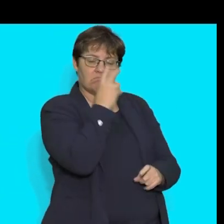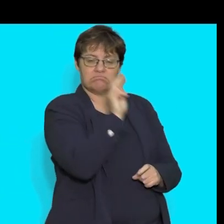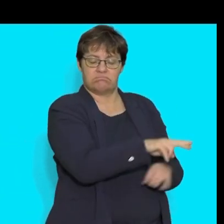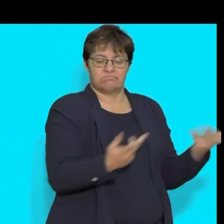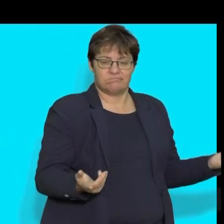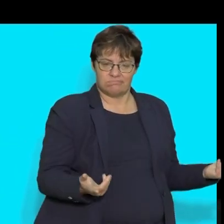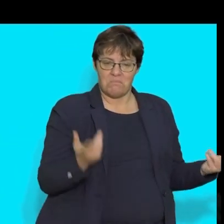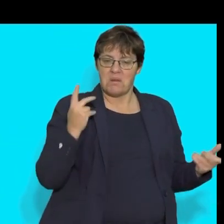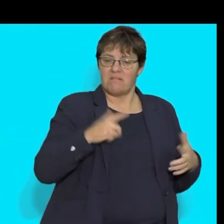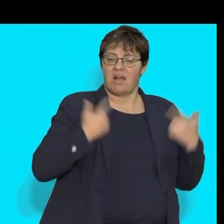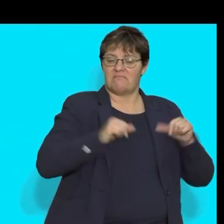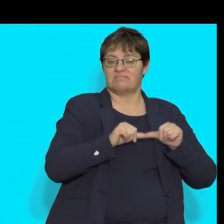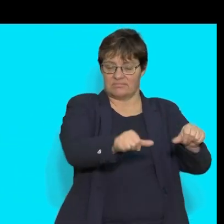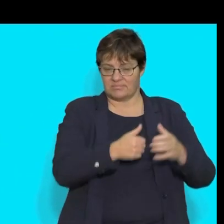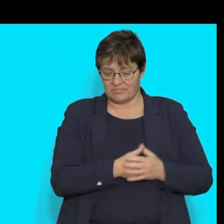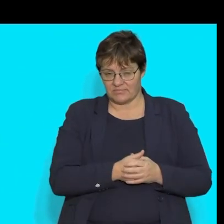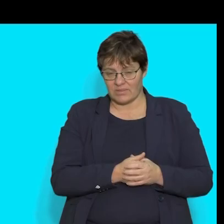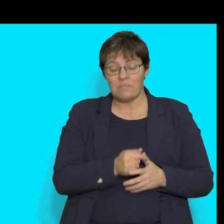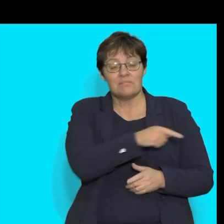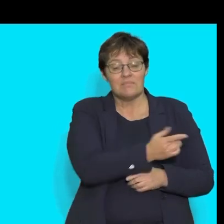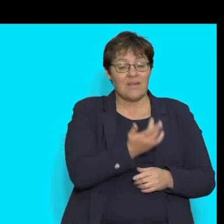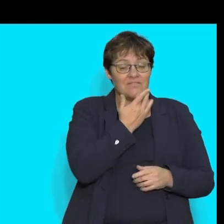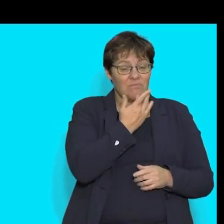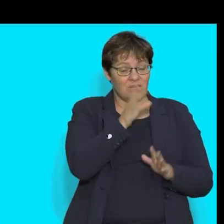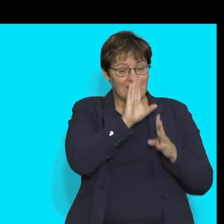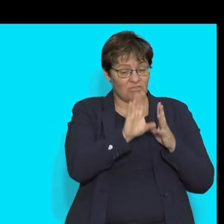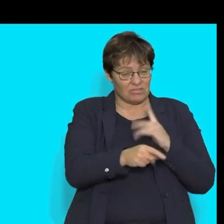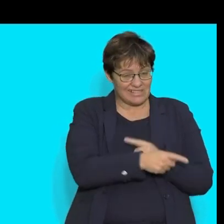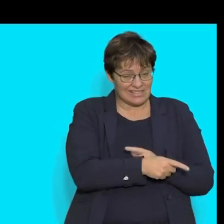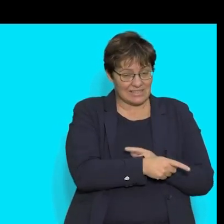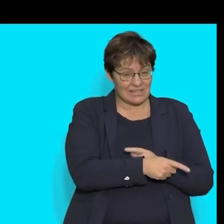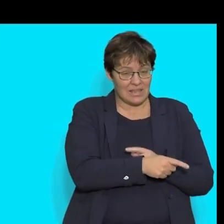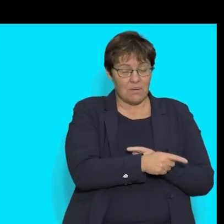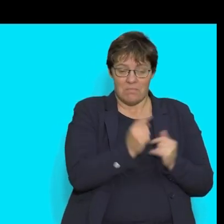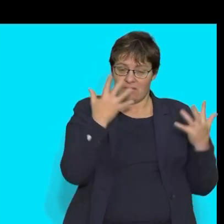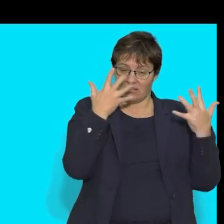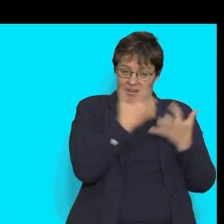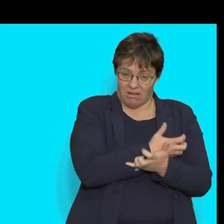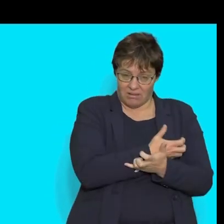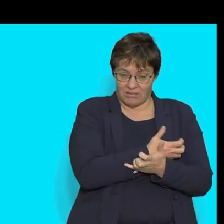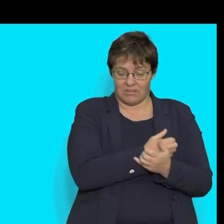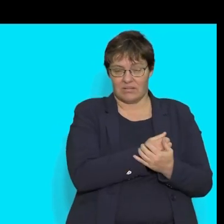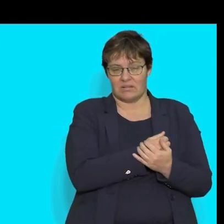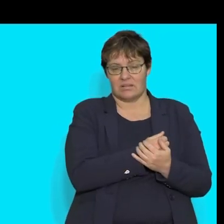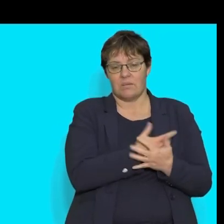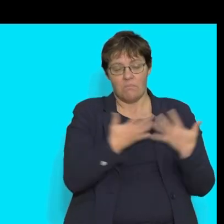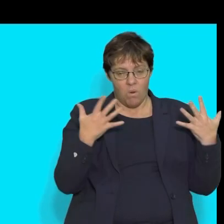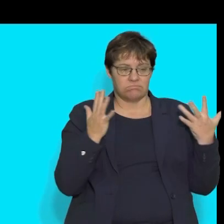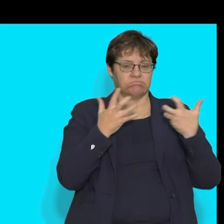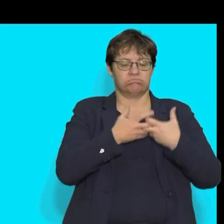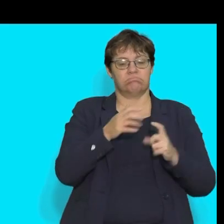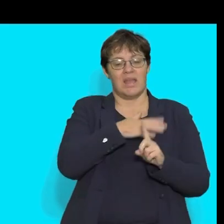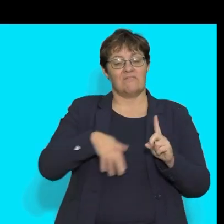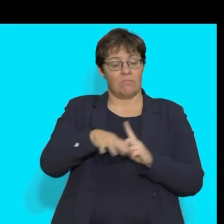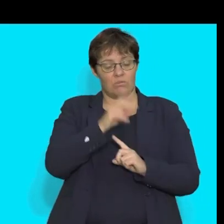that those organisms with the favorable characteristic, in this case being dark and better suited to being